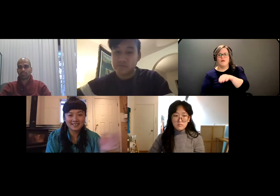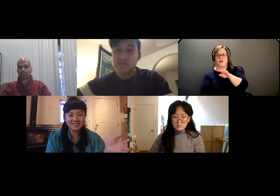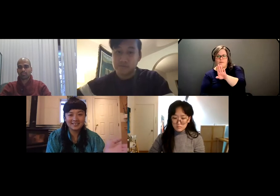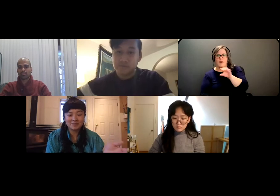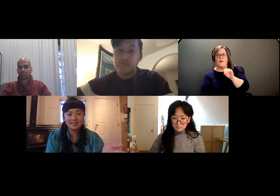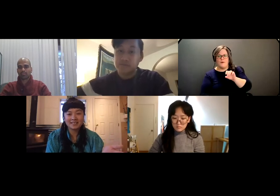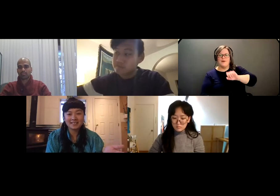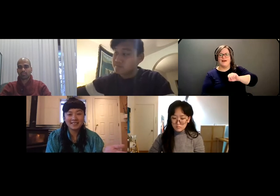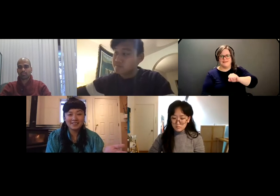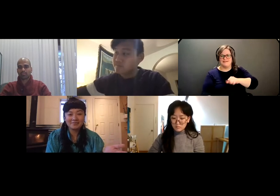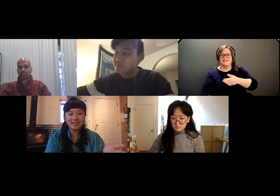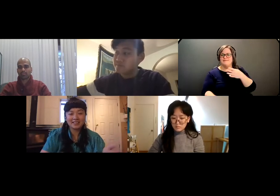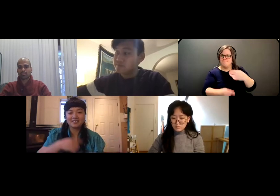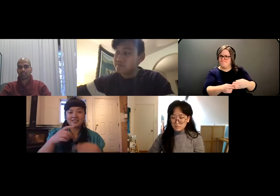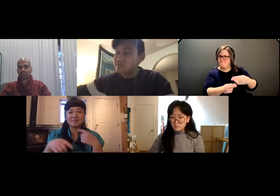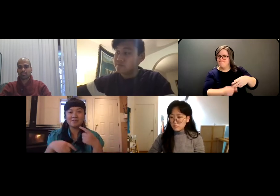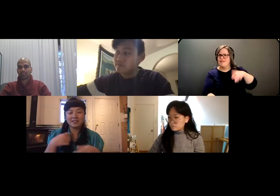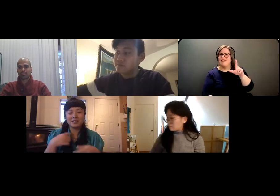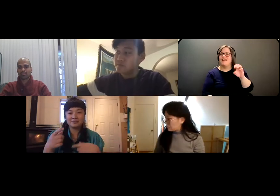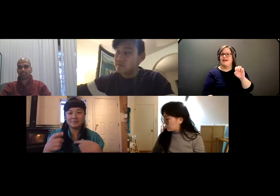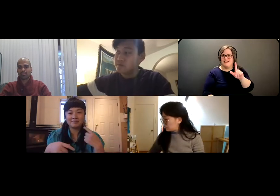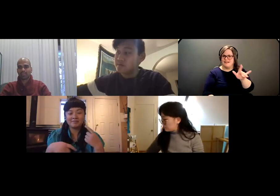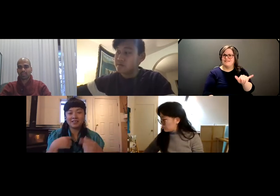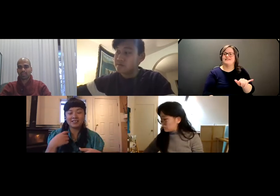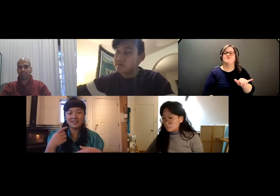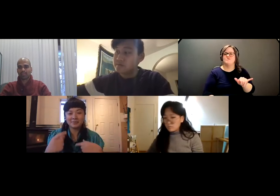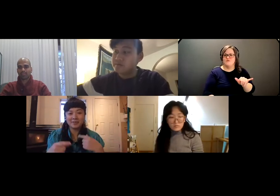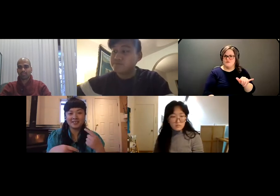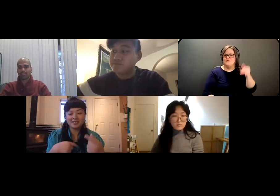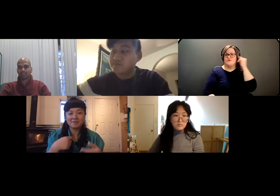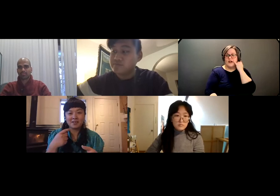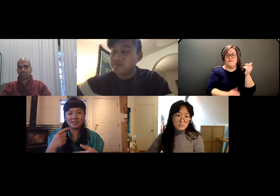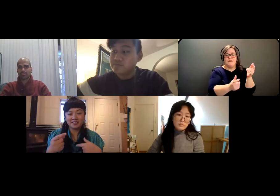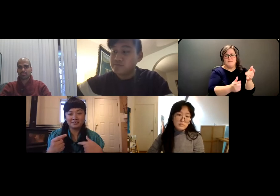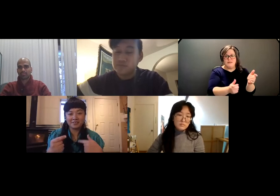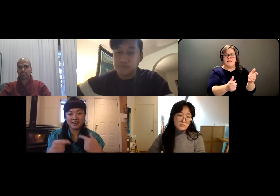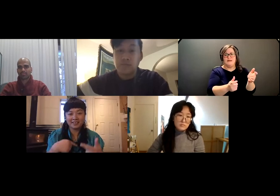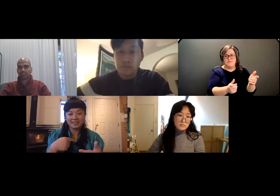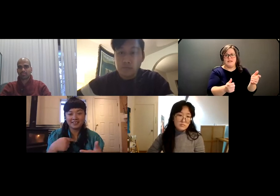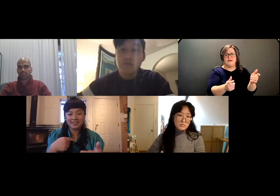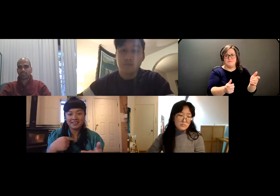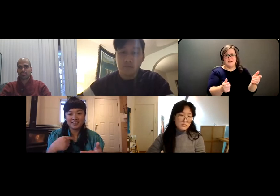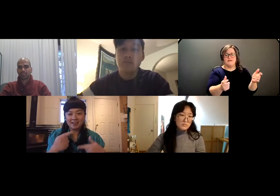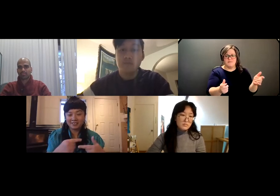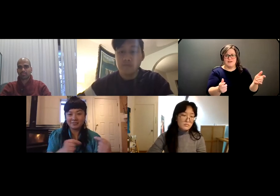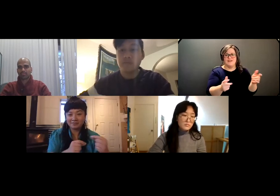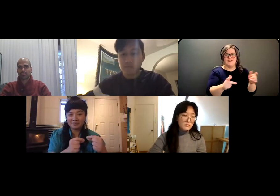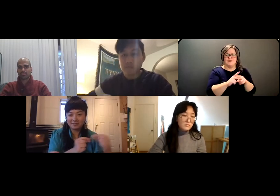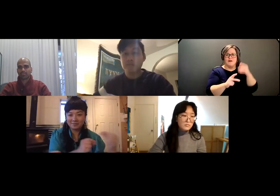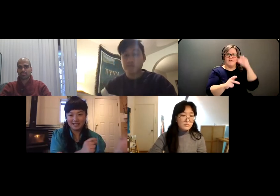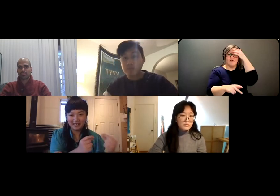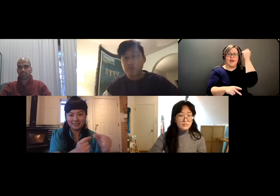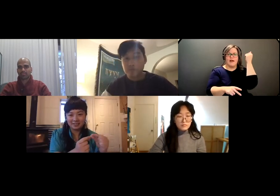legacy piece, when it starts snowballing to become really such a big snowball that you forget the heart of